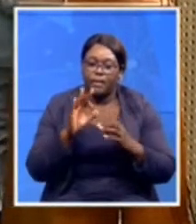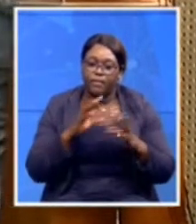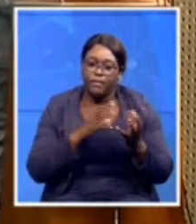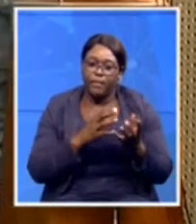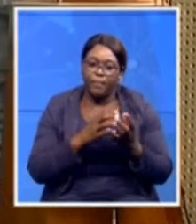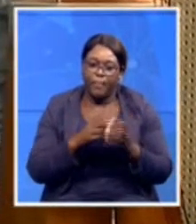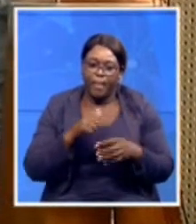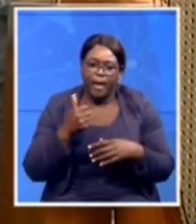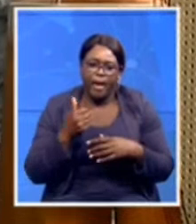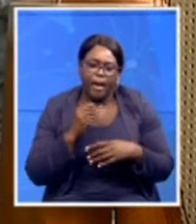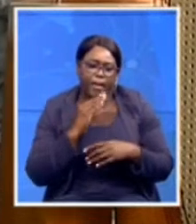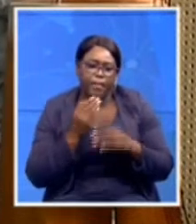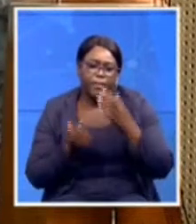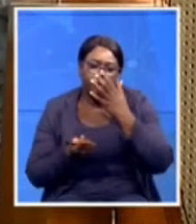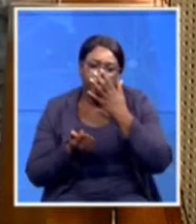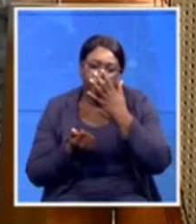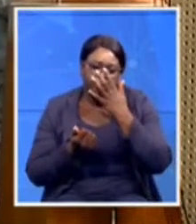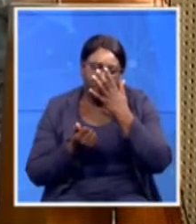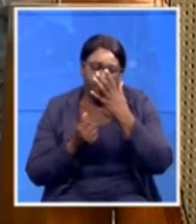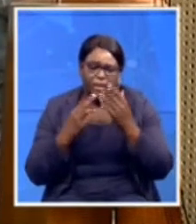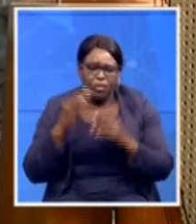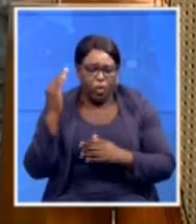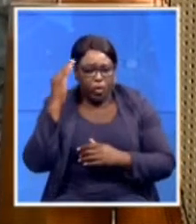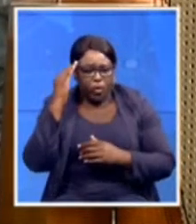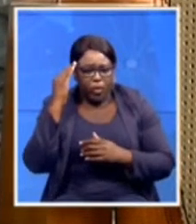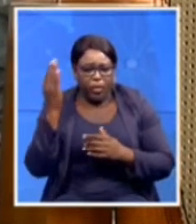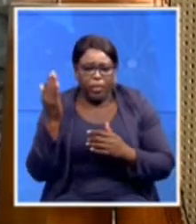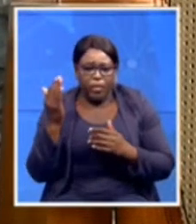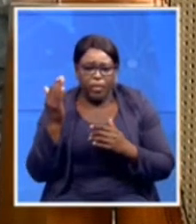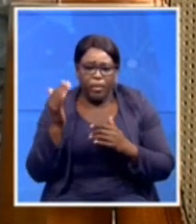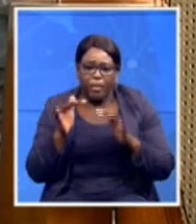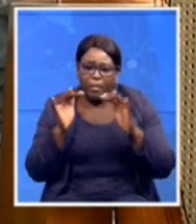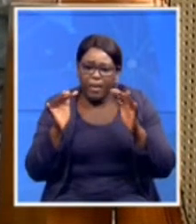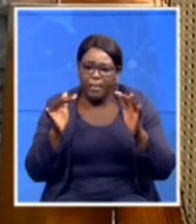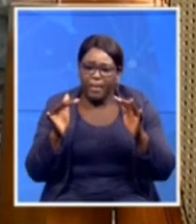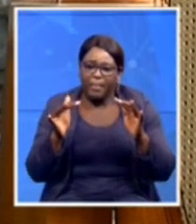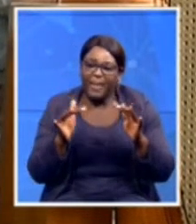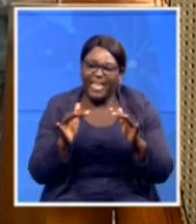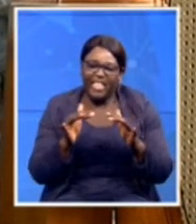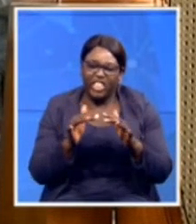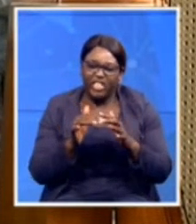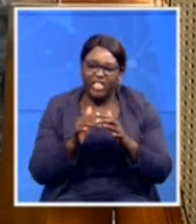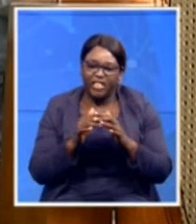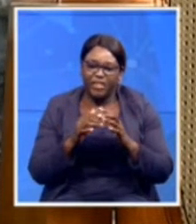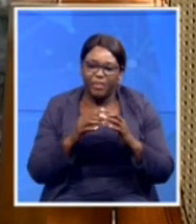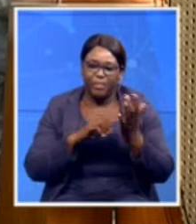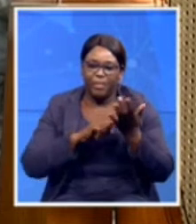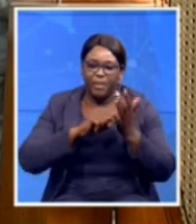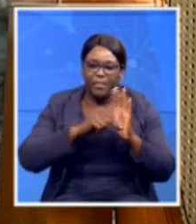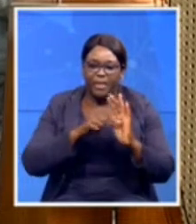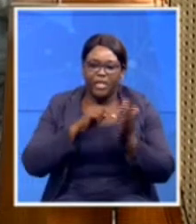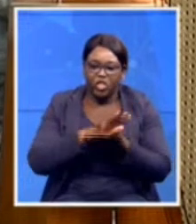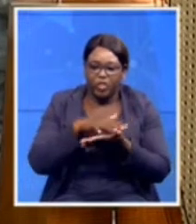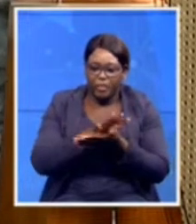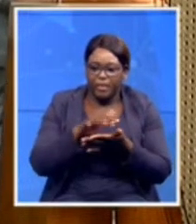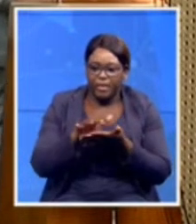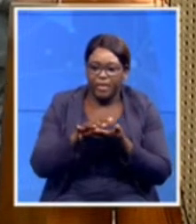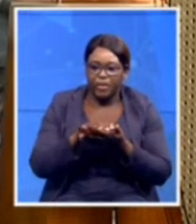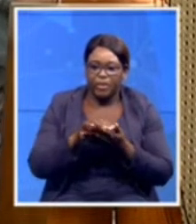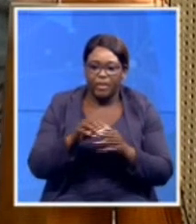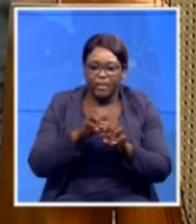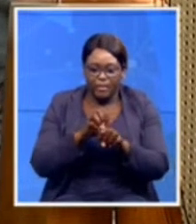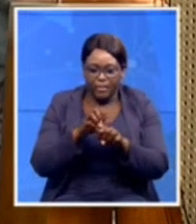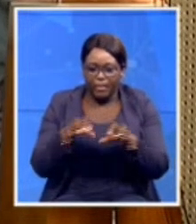the Film and Publication Board as a simple classification authority, now we are a fully